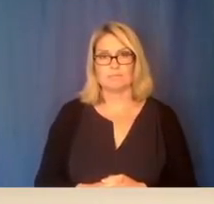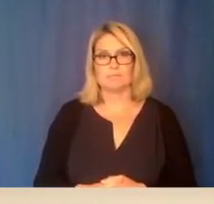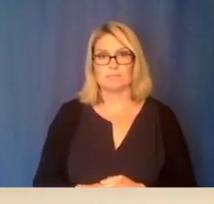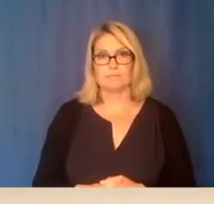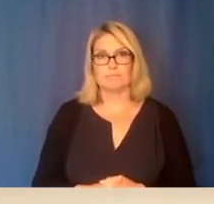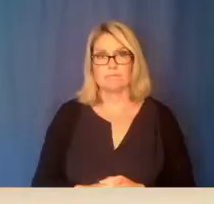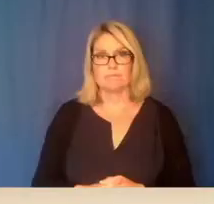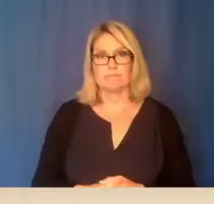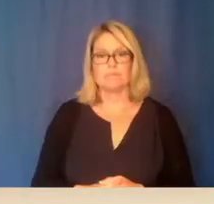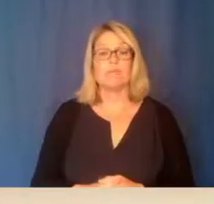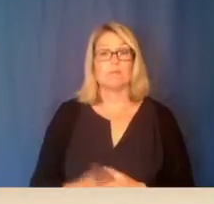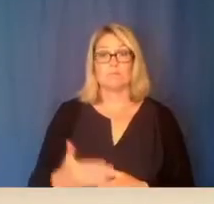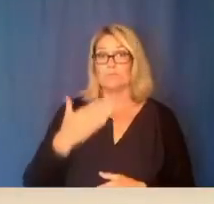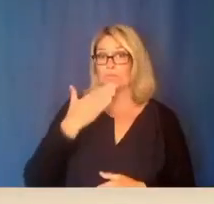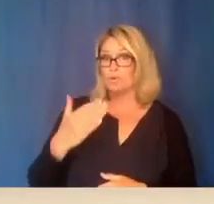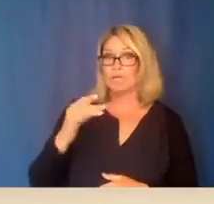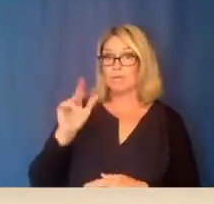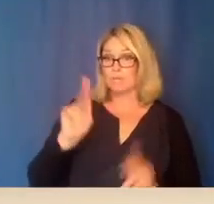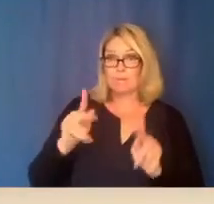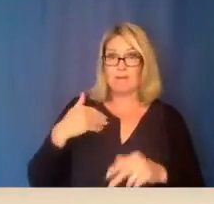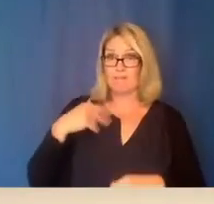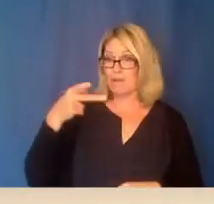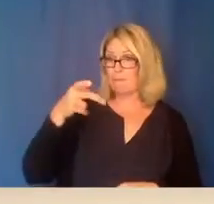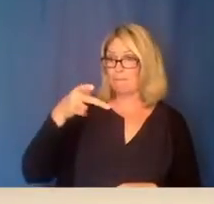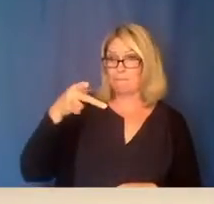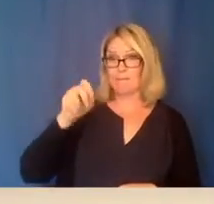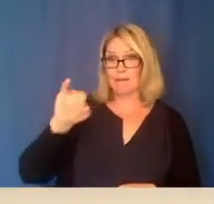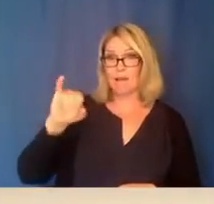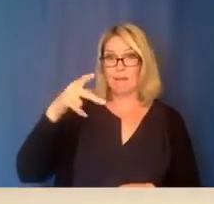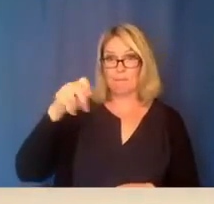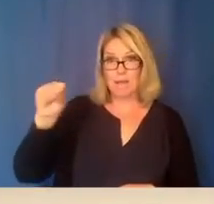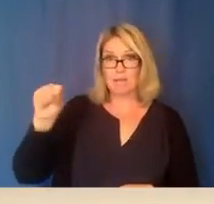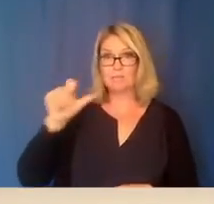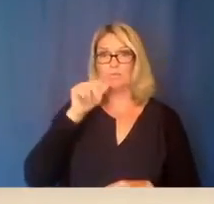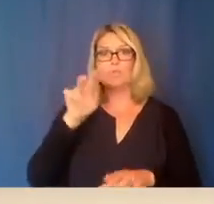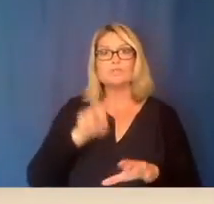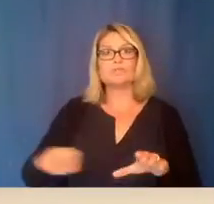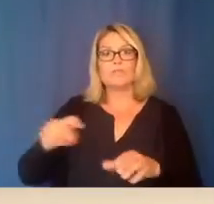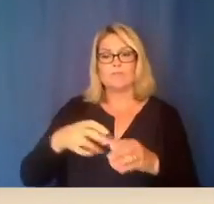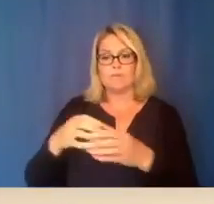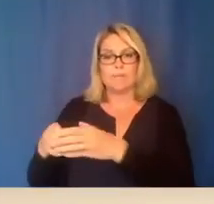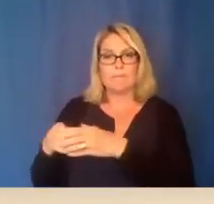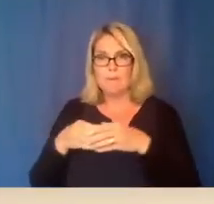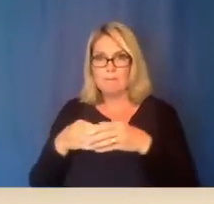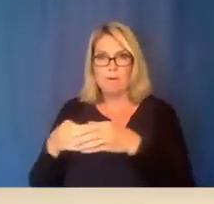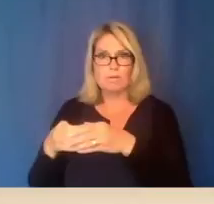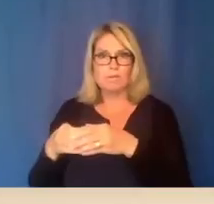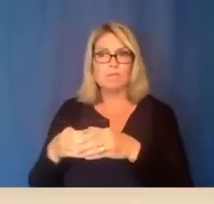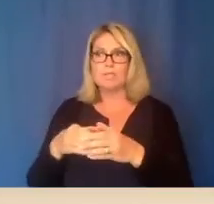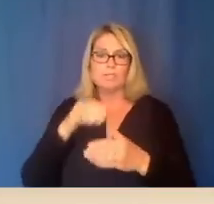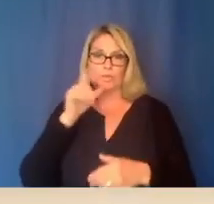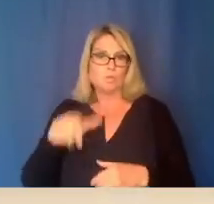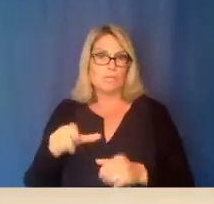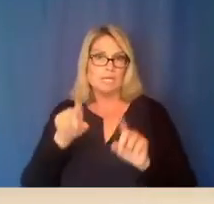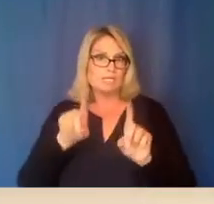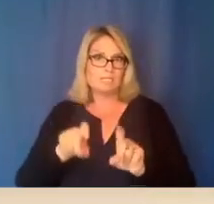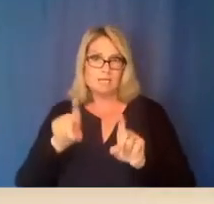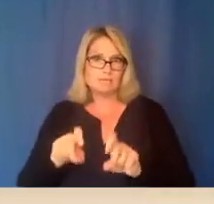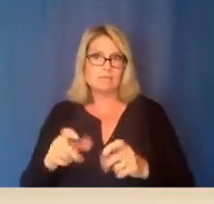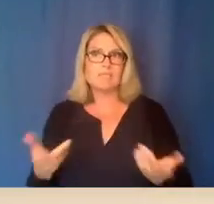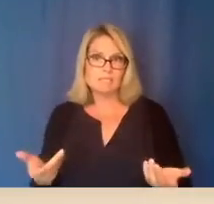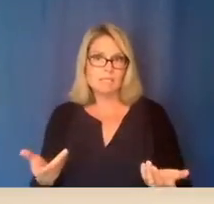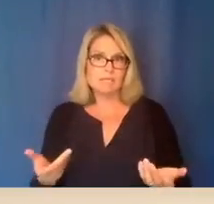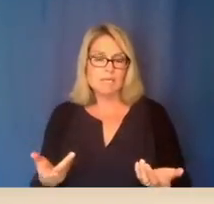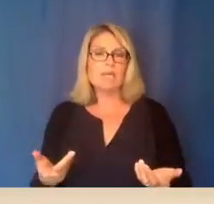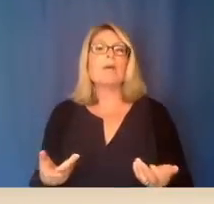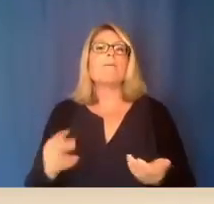PI pass who are traveling from within Atlantic Canada don't require testing, then that will even